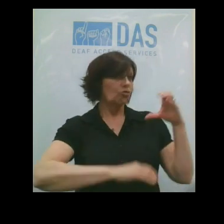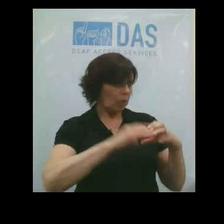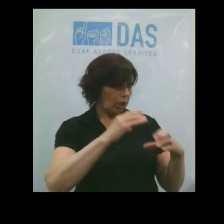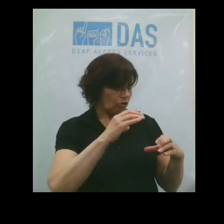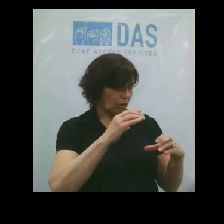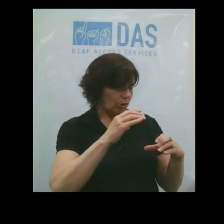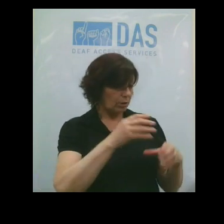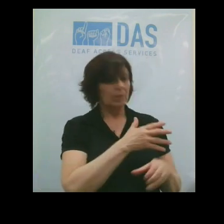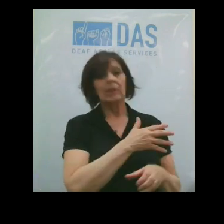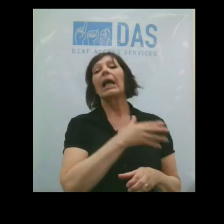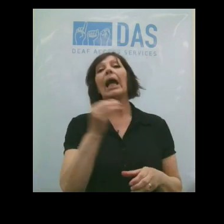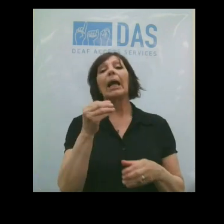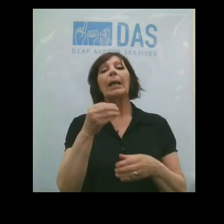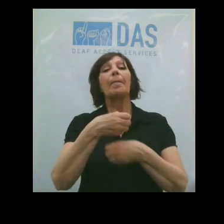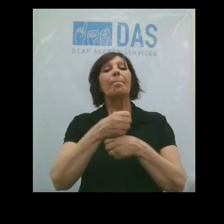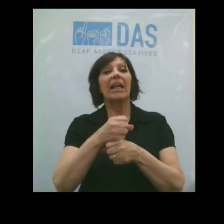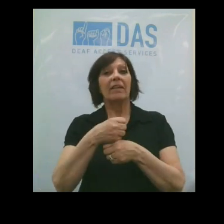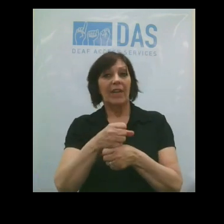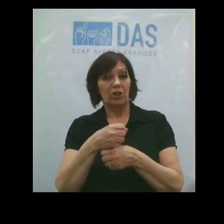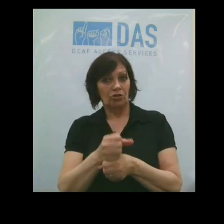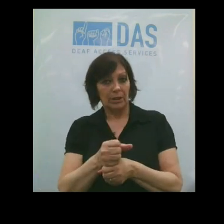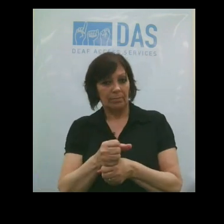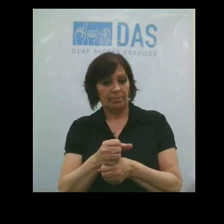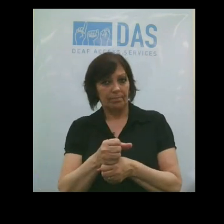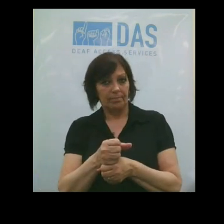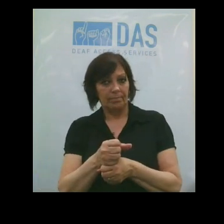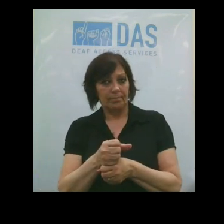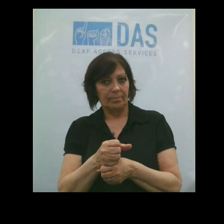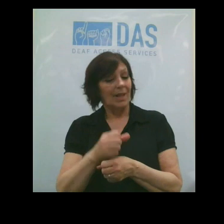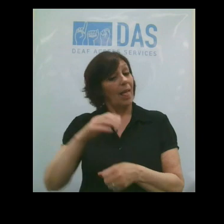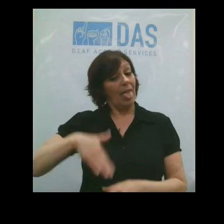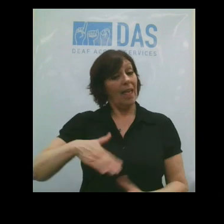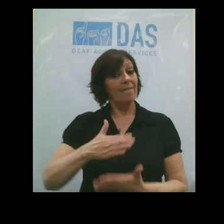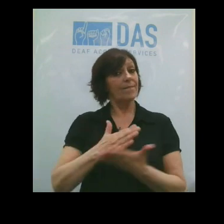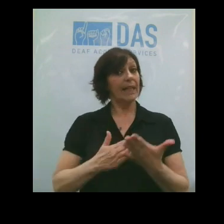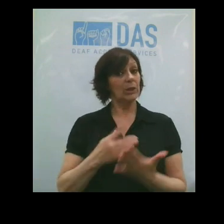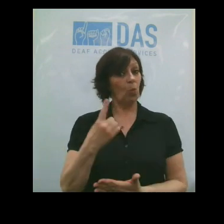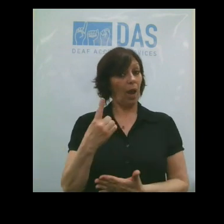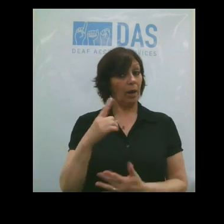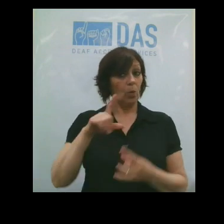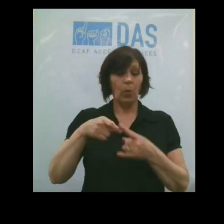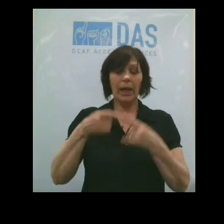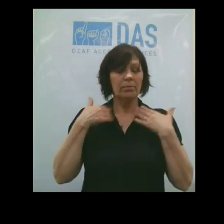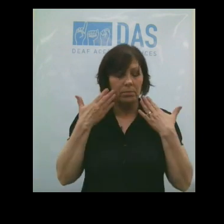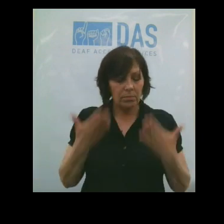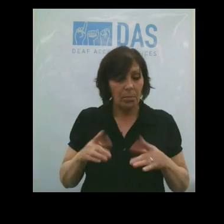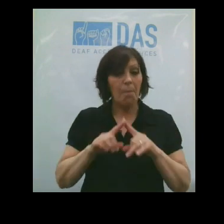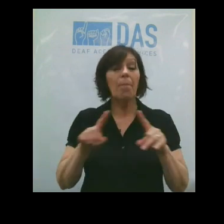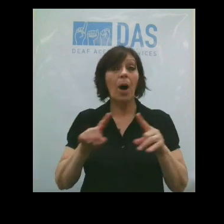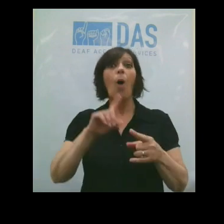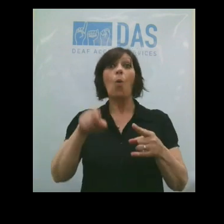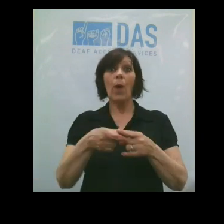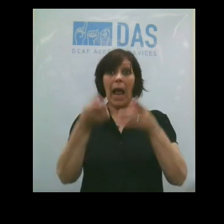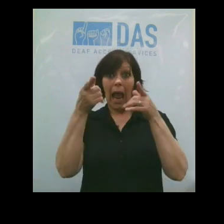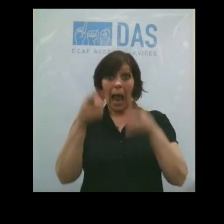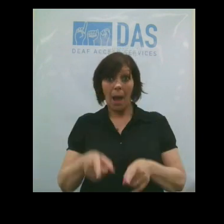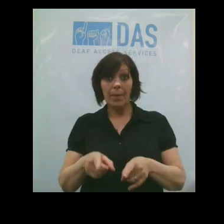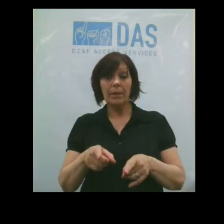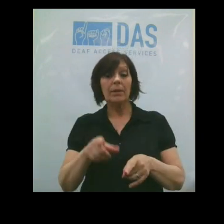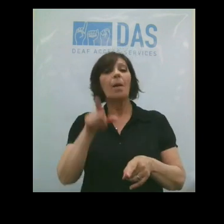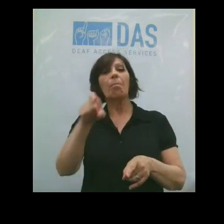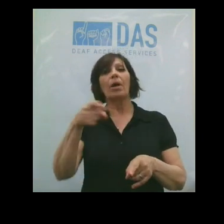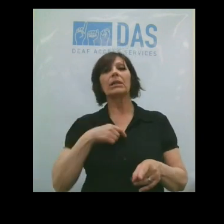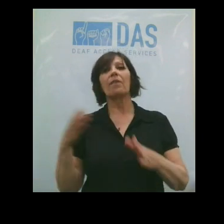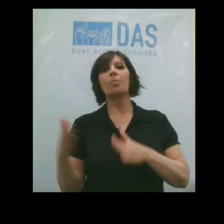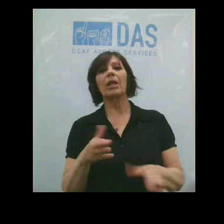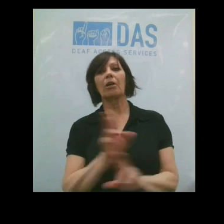well as the manufacturing industries. We're not yet in phase one. I don't know when we'll get there, but when we do, for you to reopen, you have to have a plan in